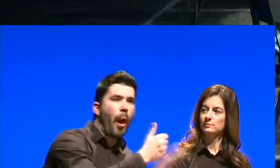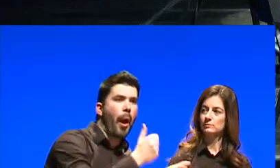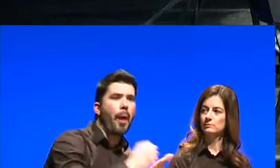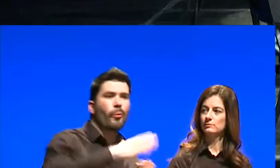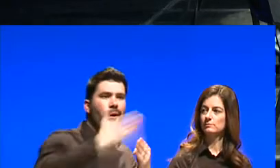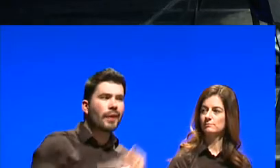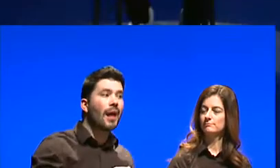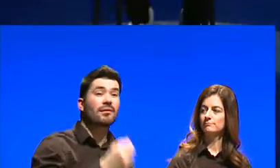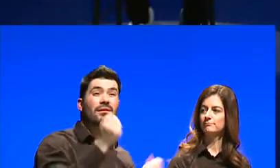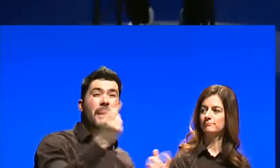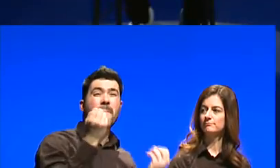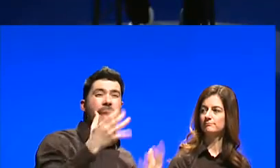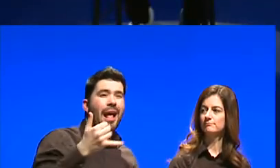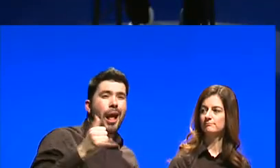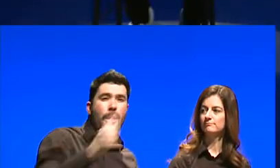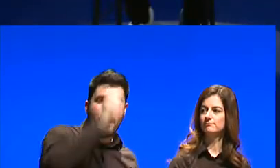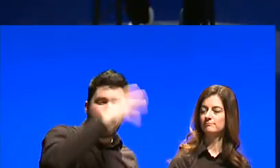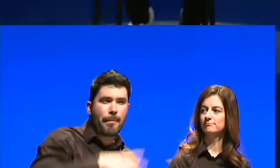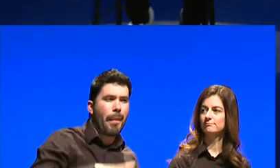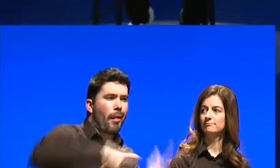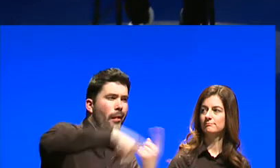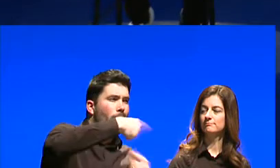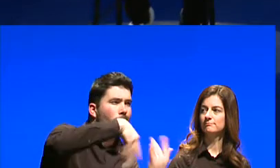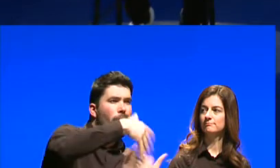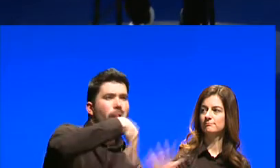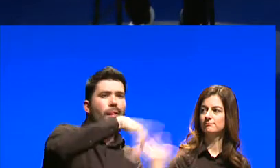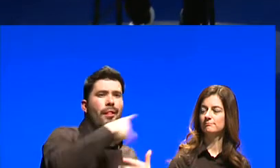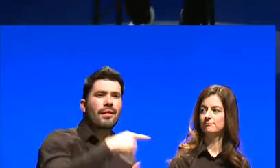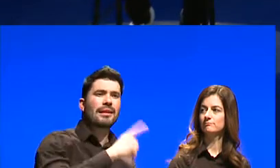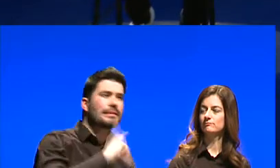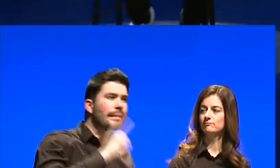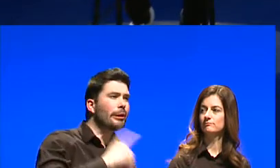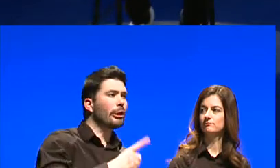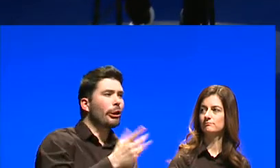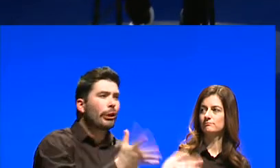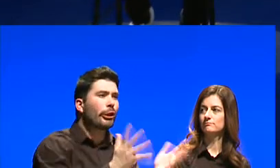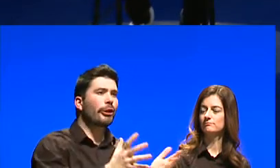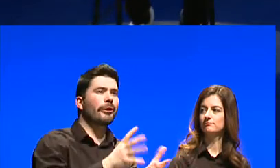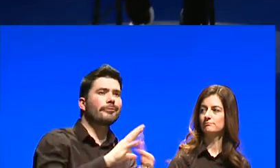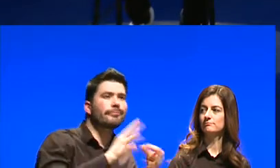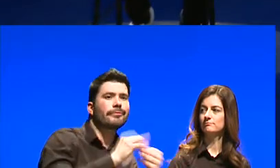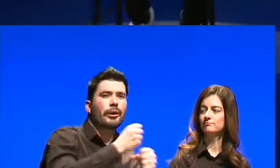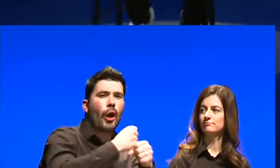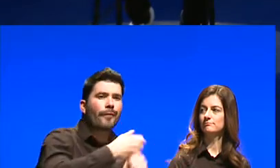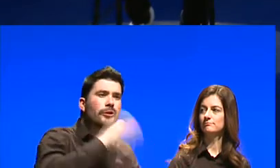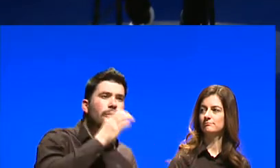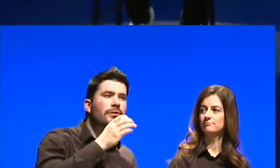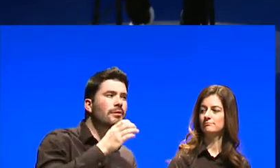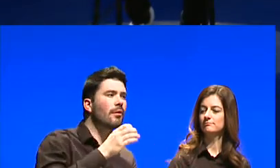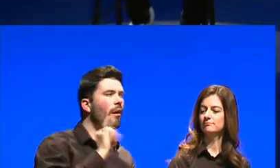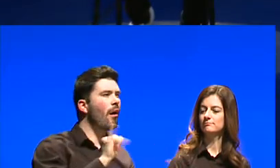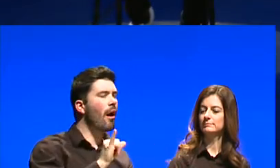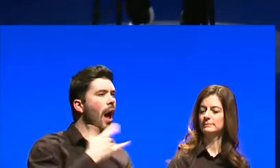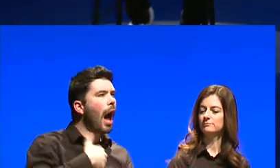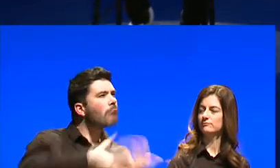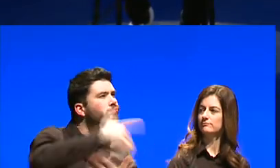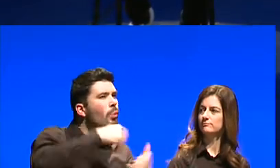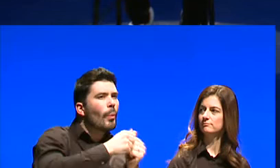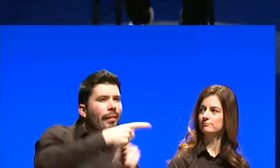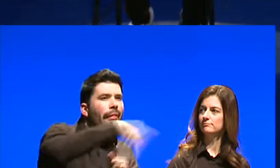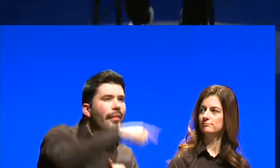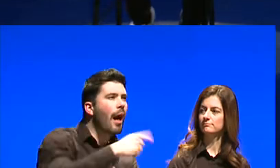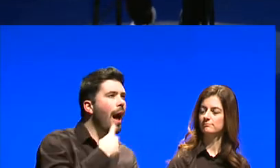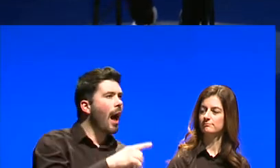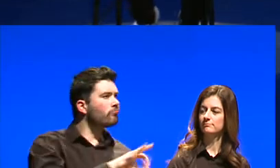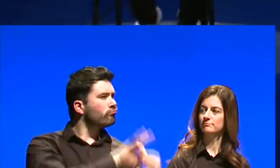men. Drinking coffee. Telling jokes. Listening to Arab music. Around these men, I finally start to feel more connected to